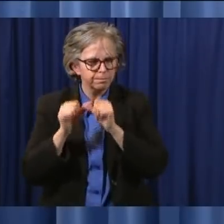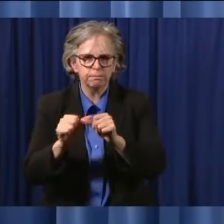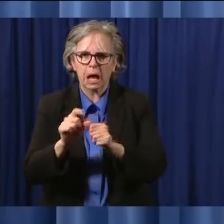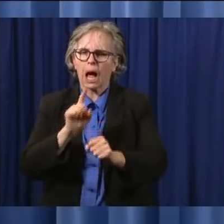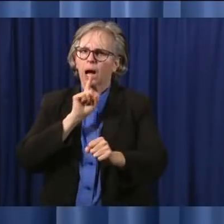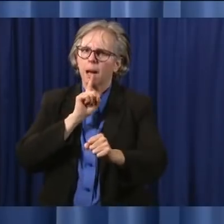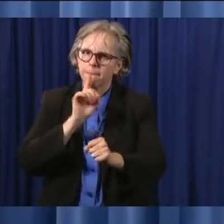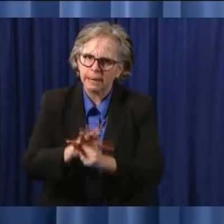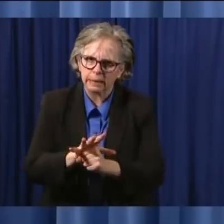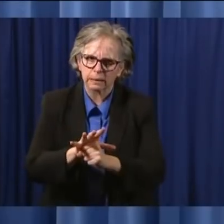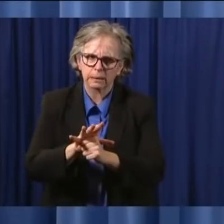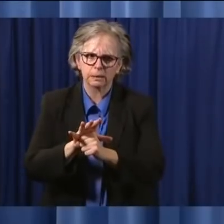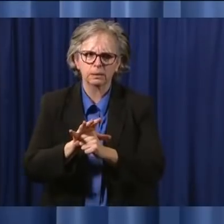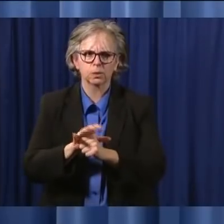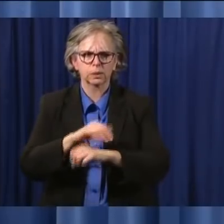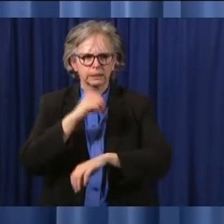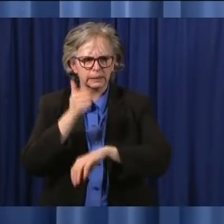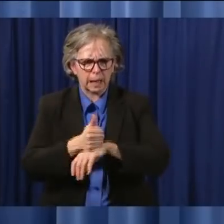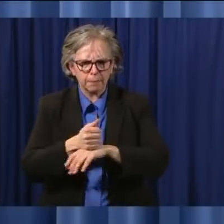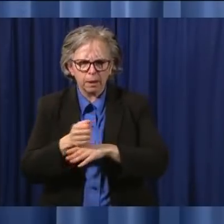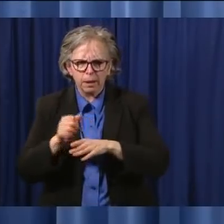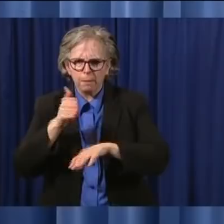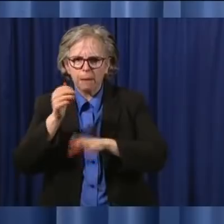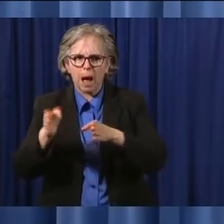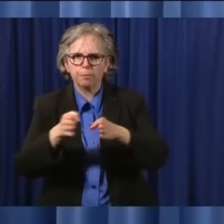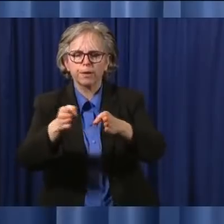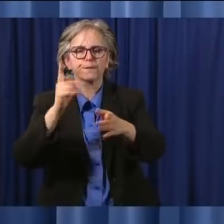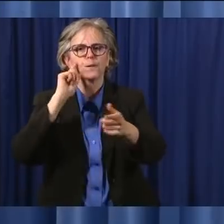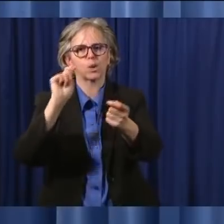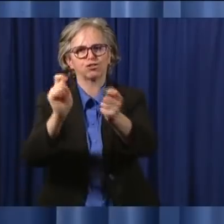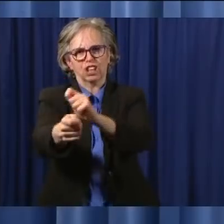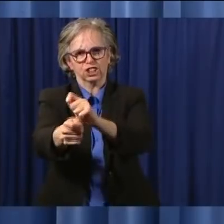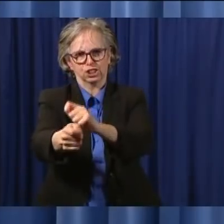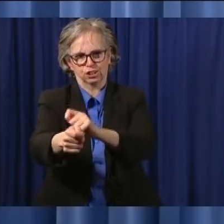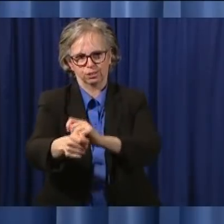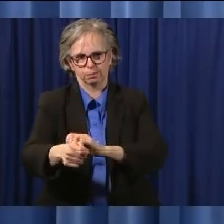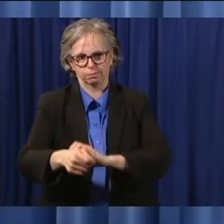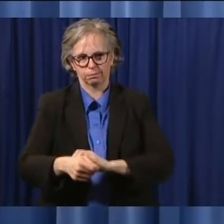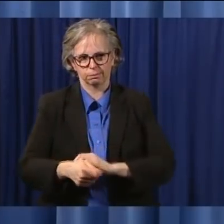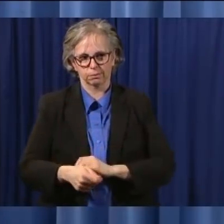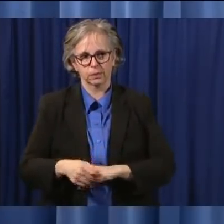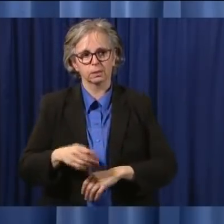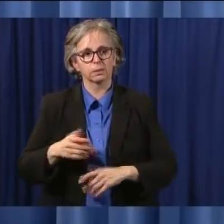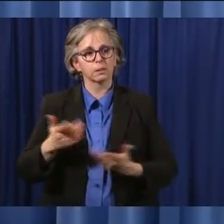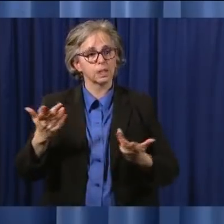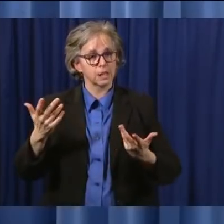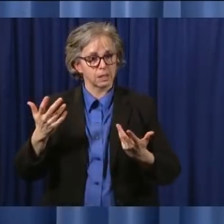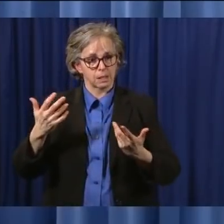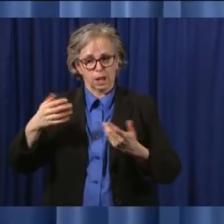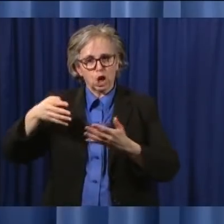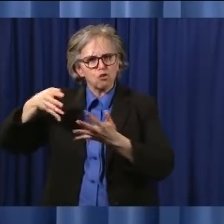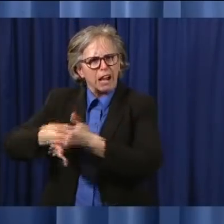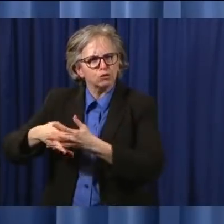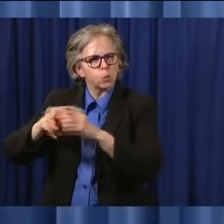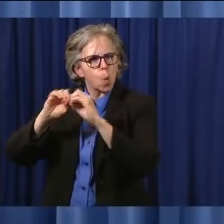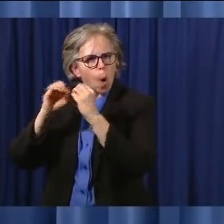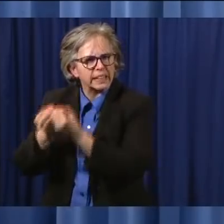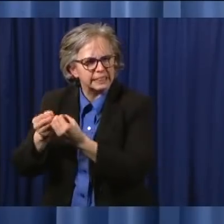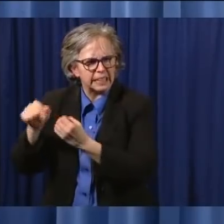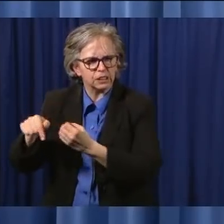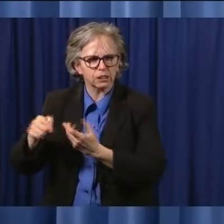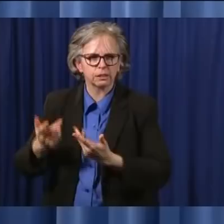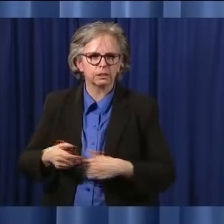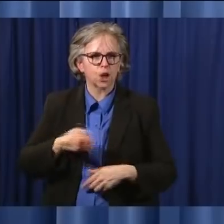for change. We're eager to work with grassroots organizations across Ohio, the Urban League, NAACP, for example,